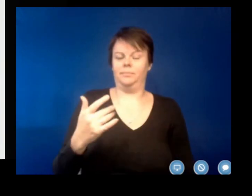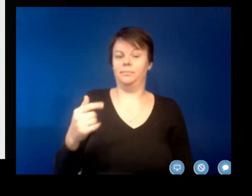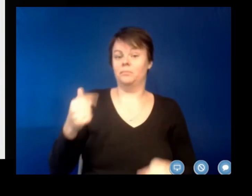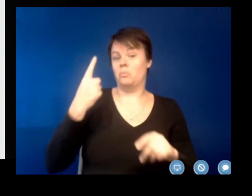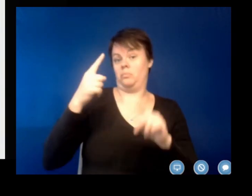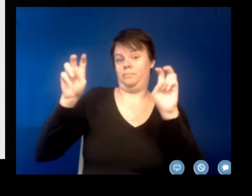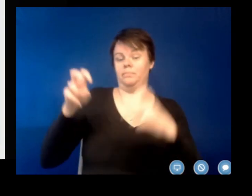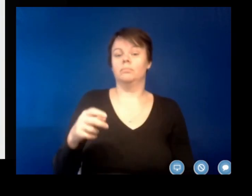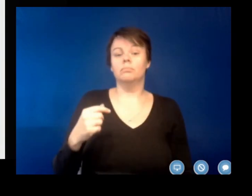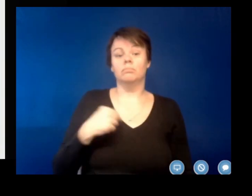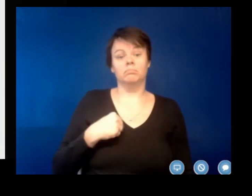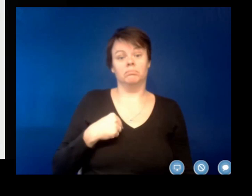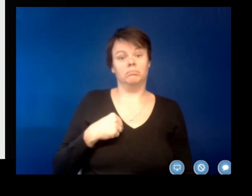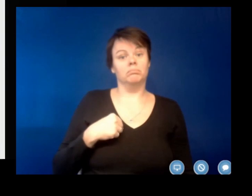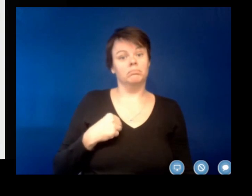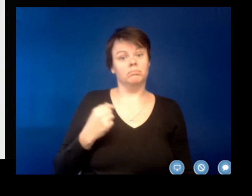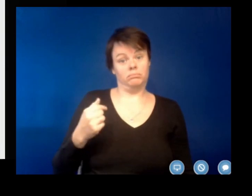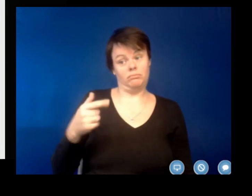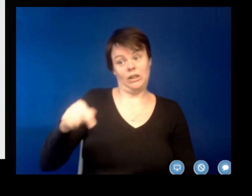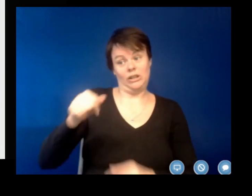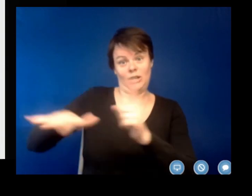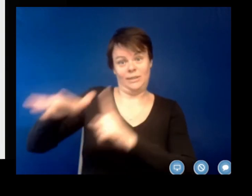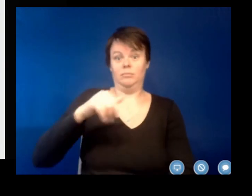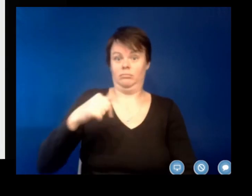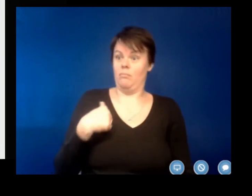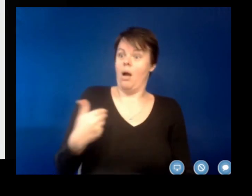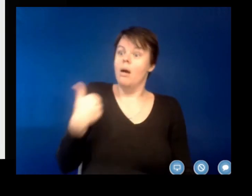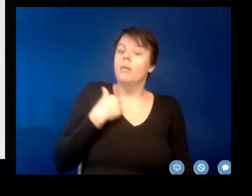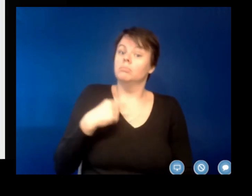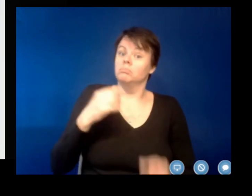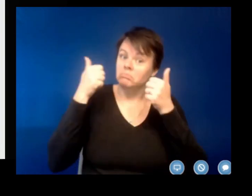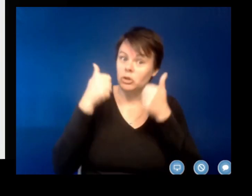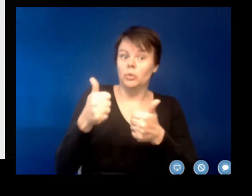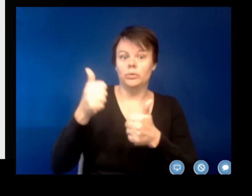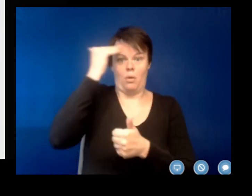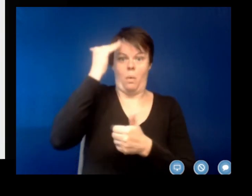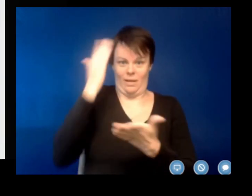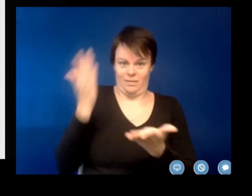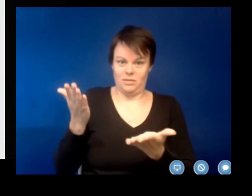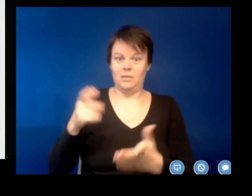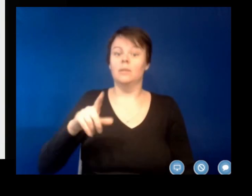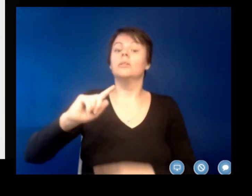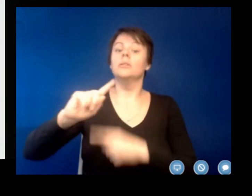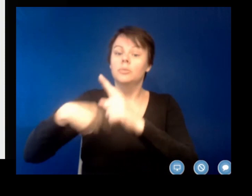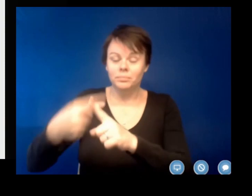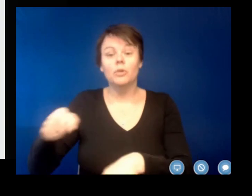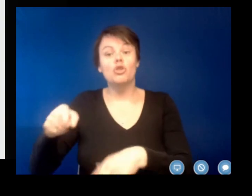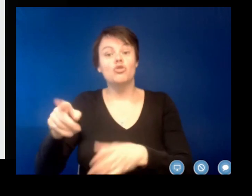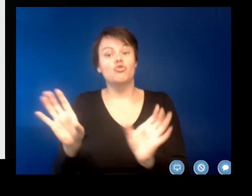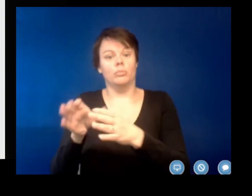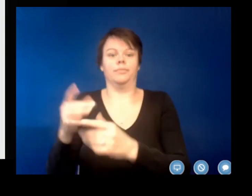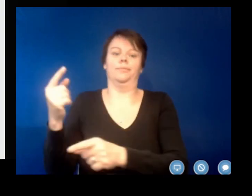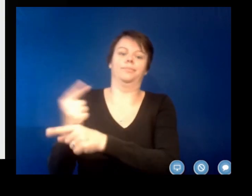together. These young people describe their experiences and reflect them by talking about forms